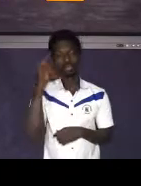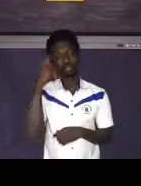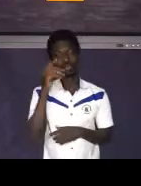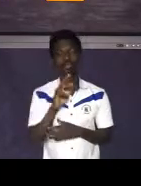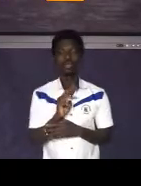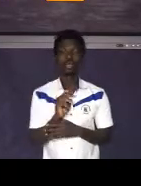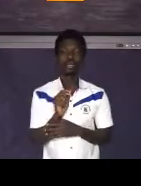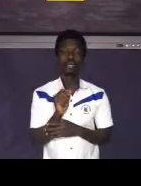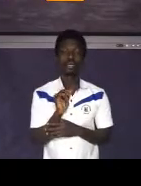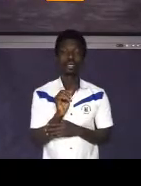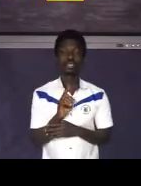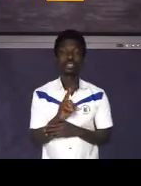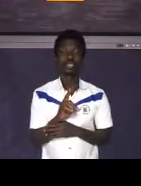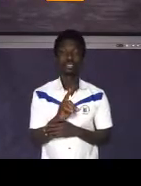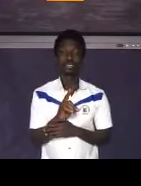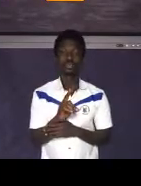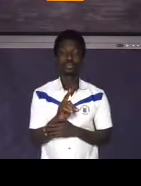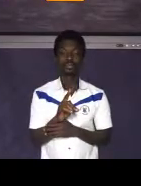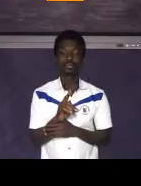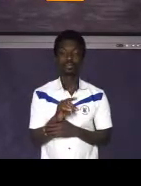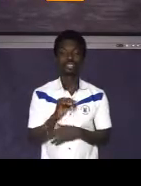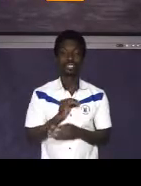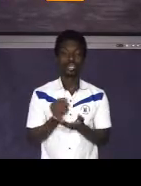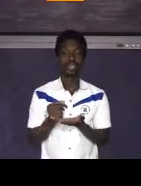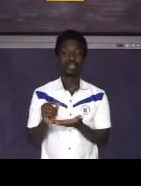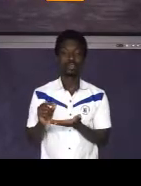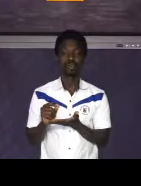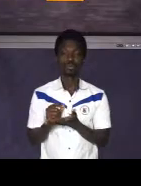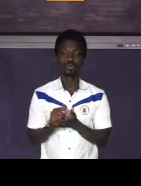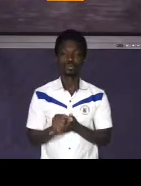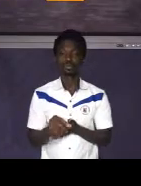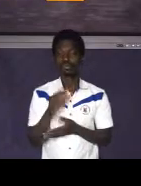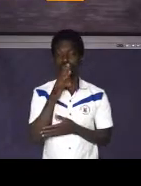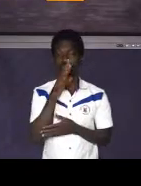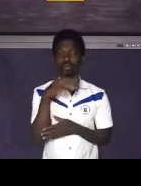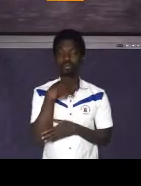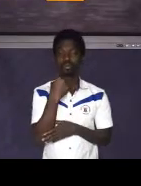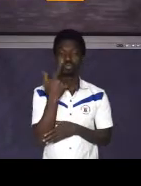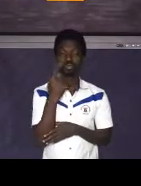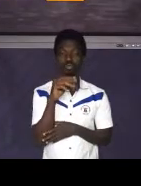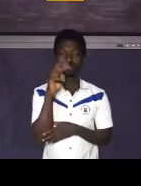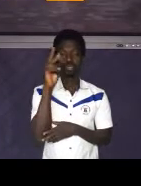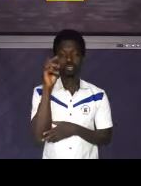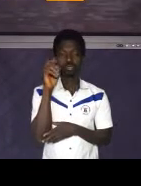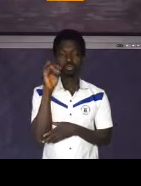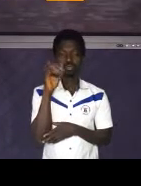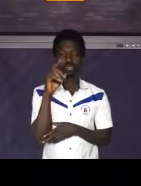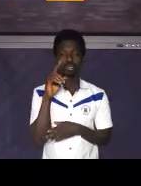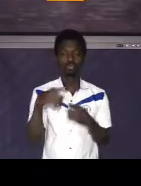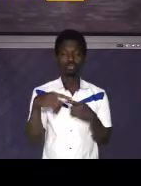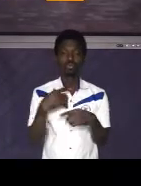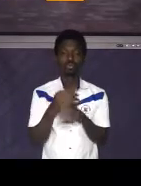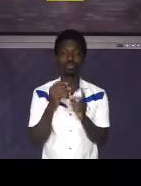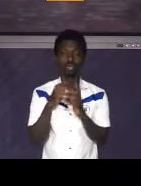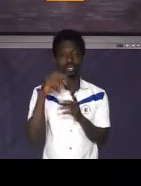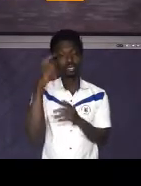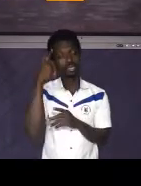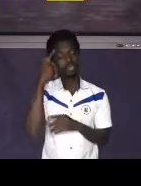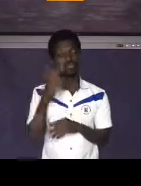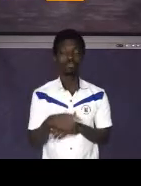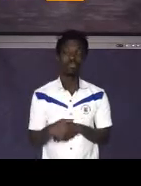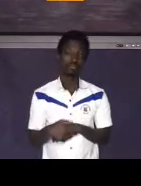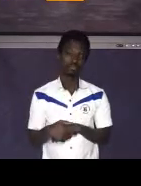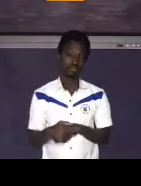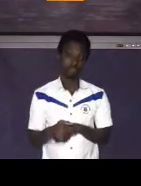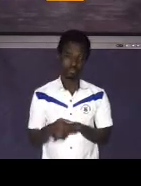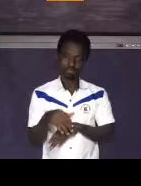for maid, M-A-I-D, I wrote, Mom told the maid to make rice for dinner. Mom told the